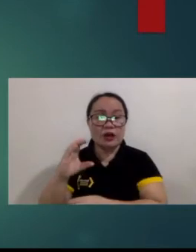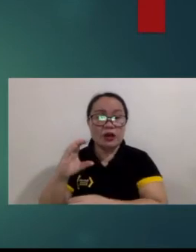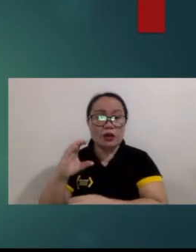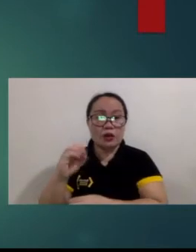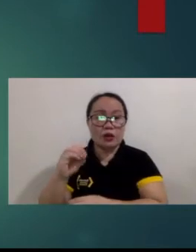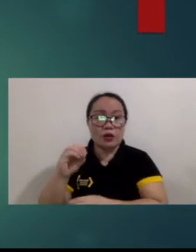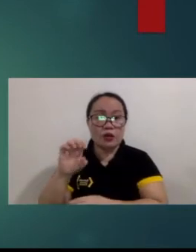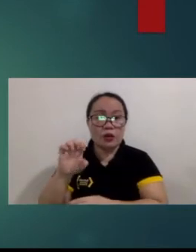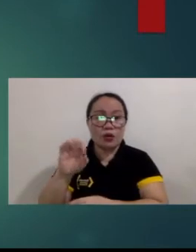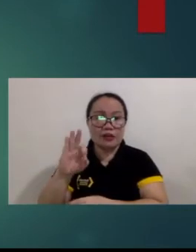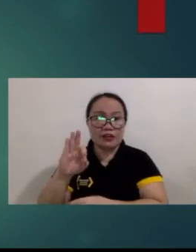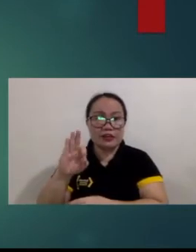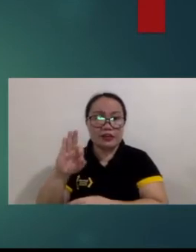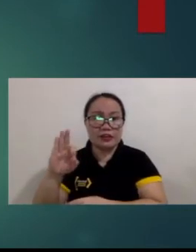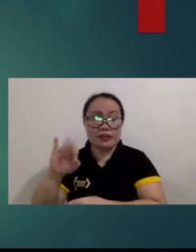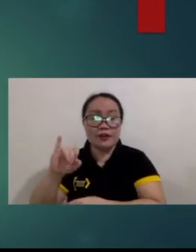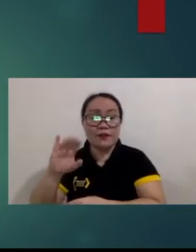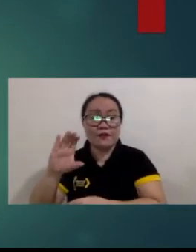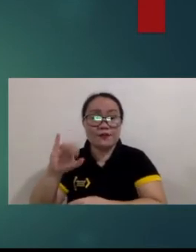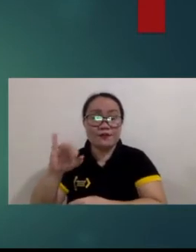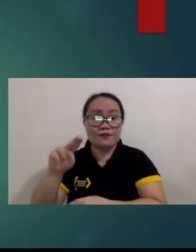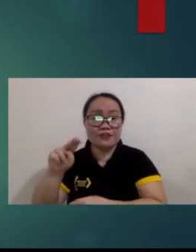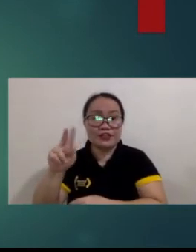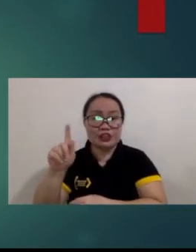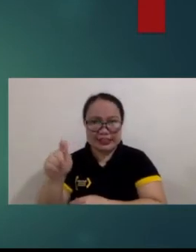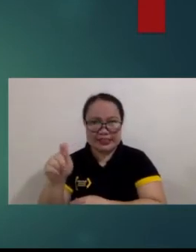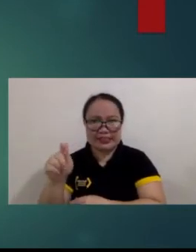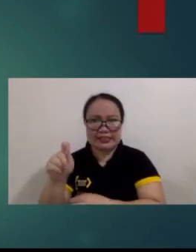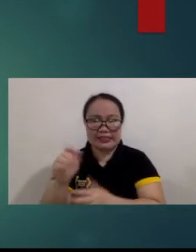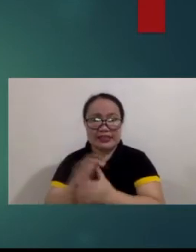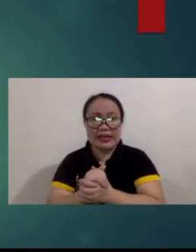numerical coefficient.